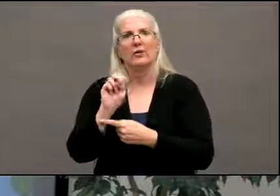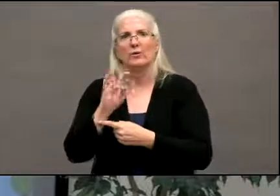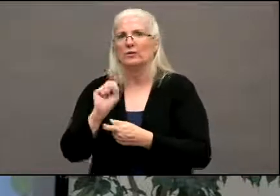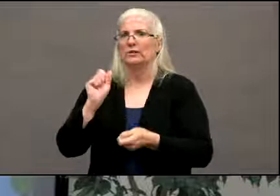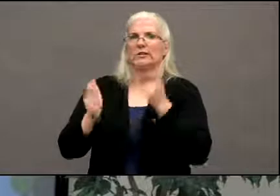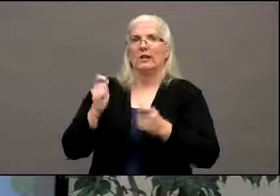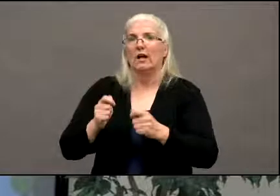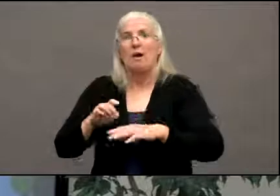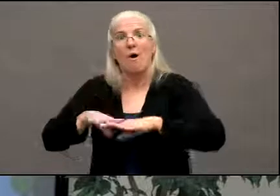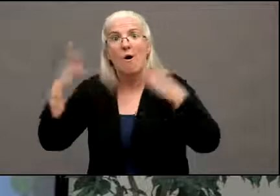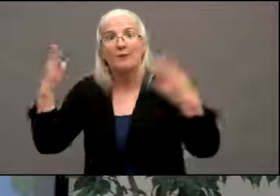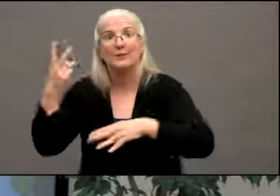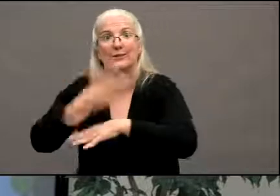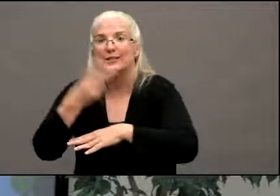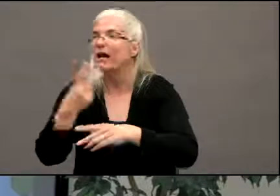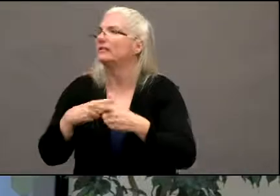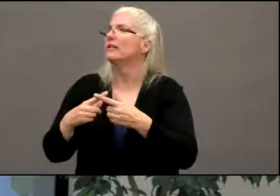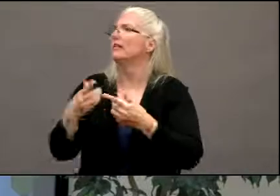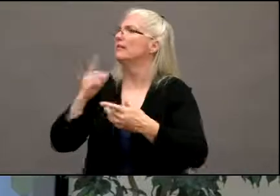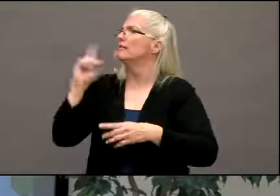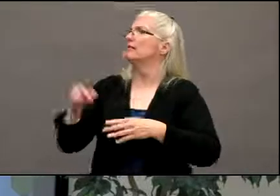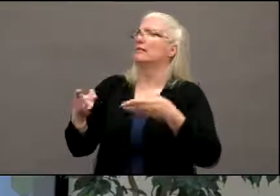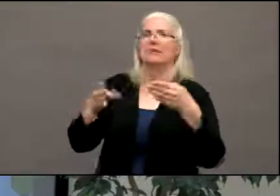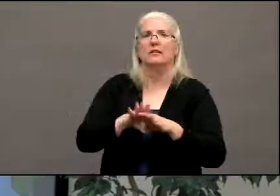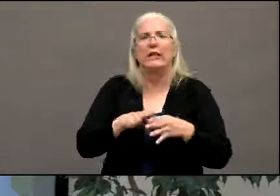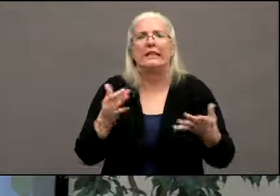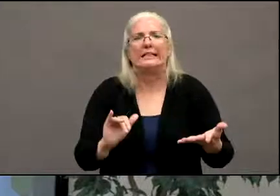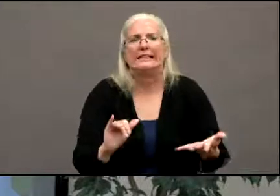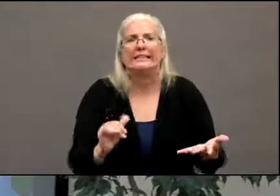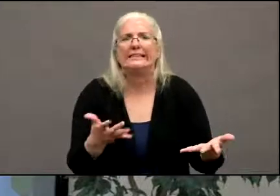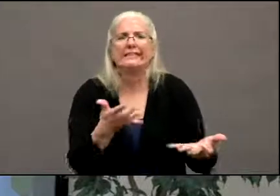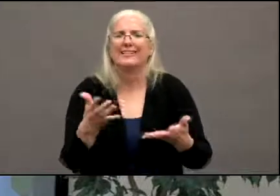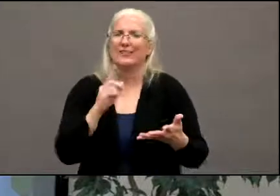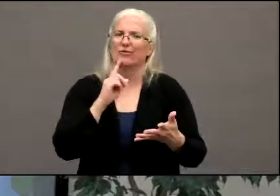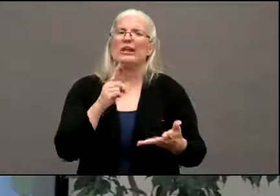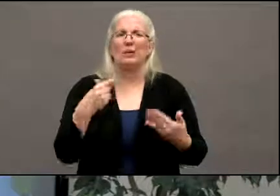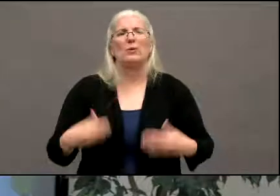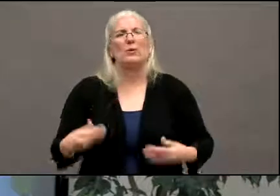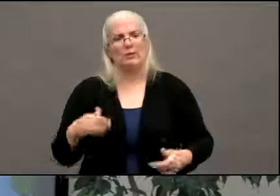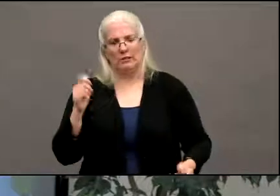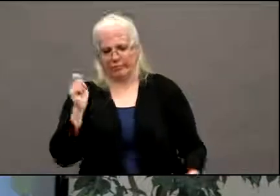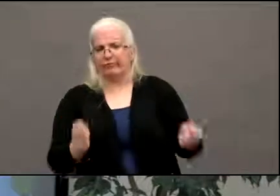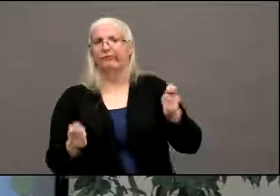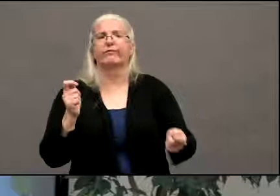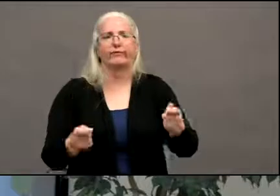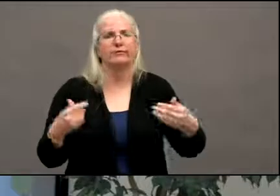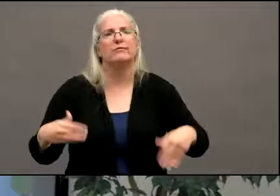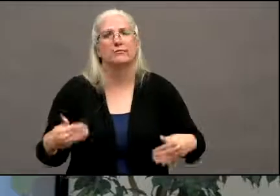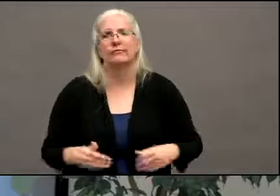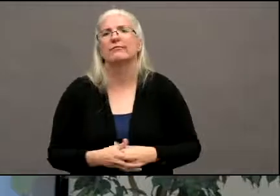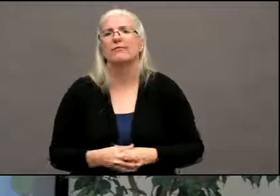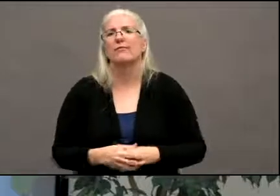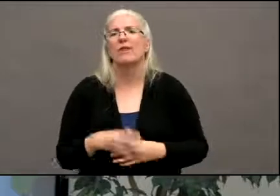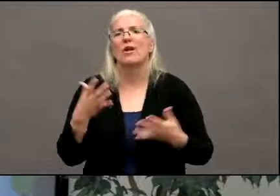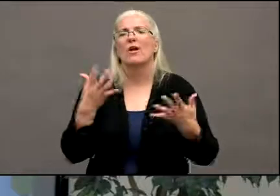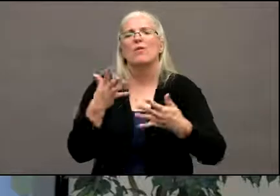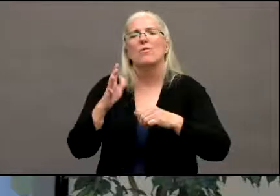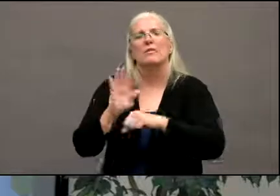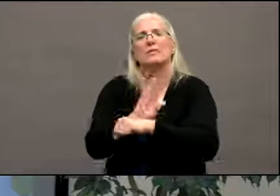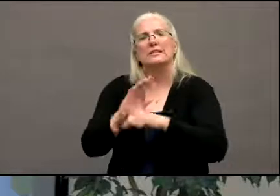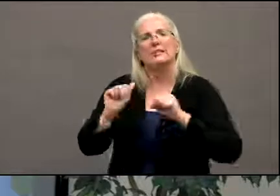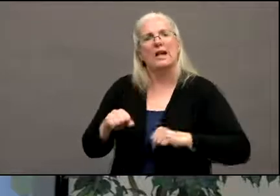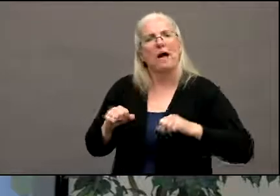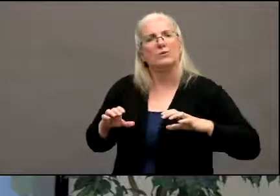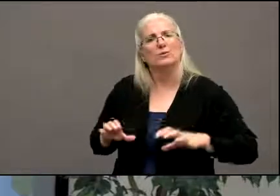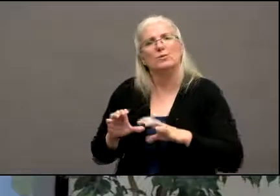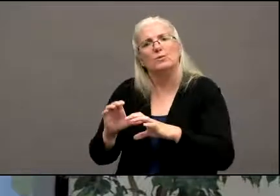the state closed everything down. So what can businesses do to find out more information, like what should my business be doing, or what